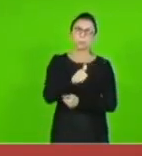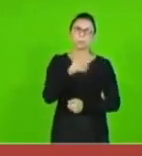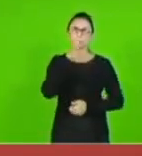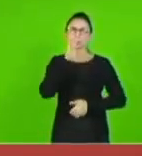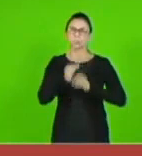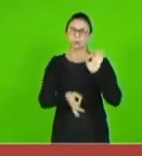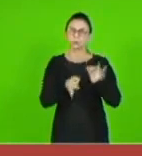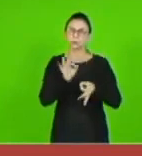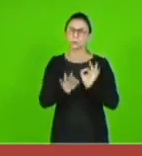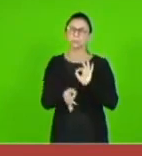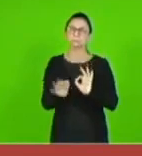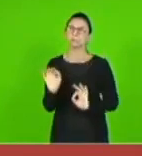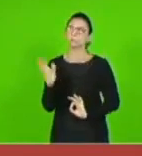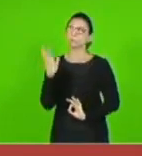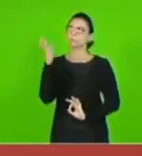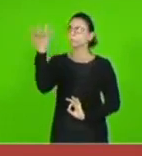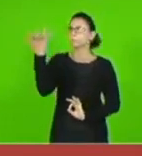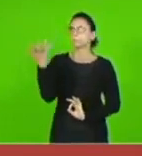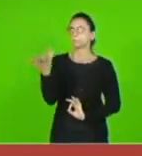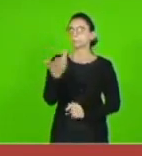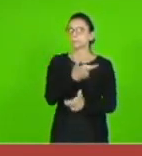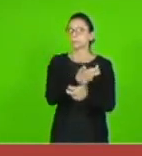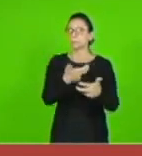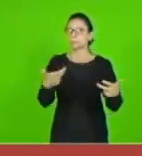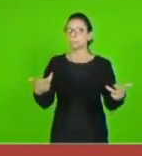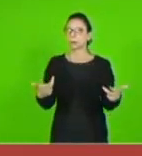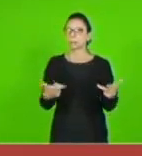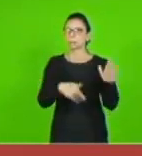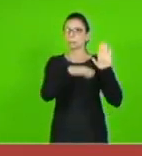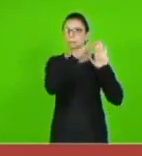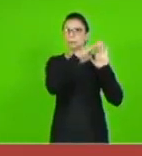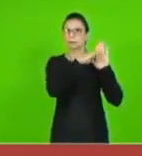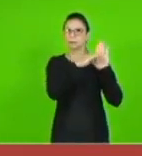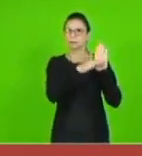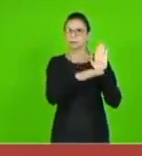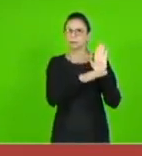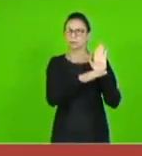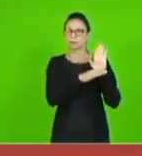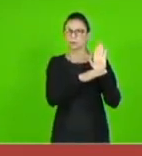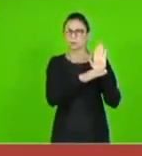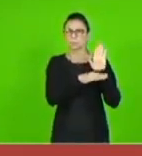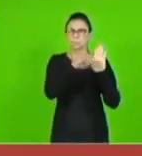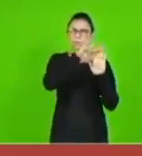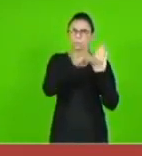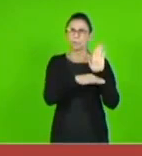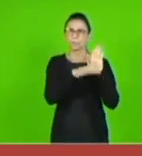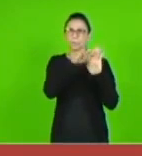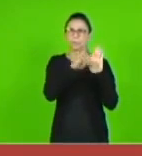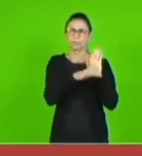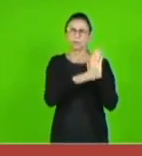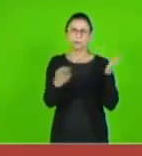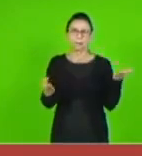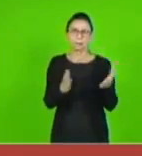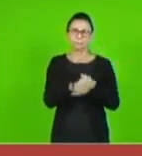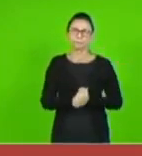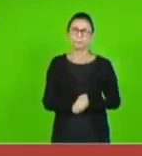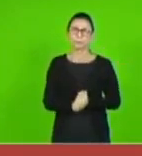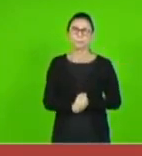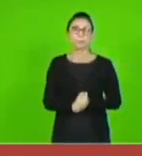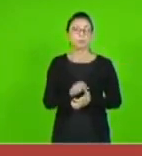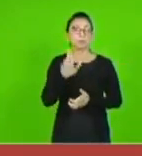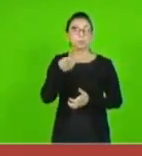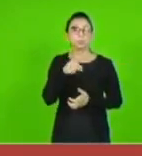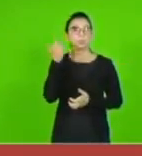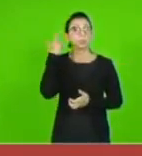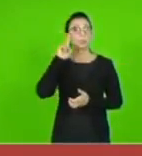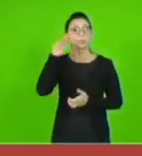the world, another time is judgment, other time is the signals. So those who aren't understanding this, they will never